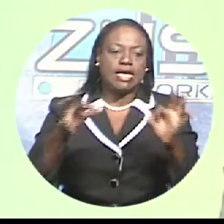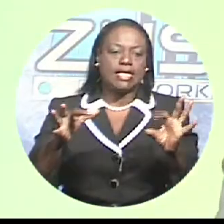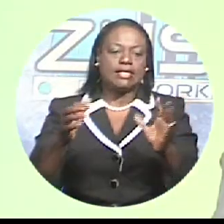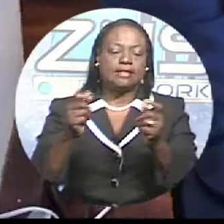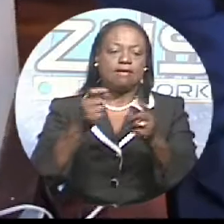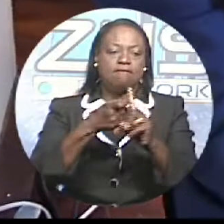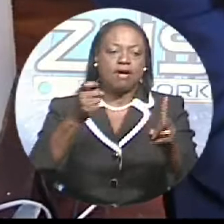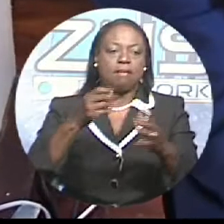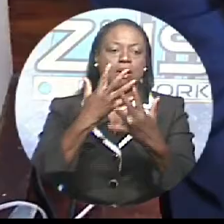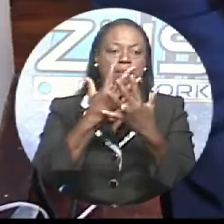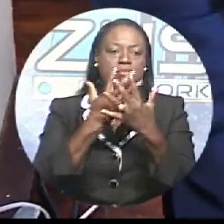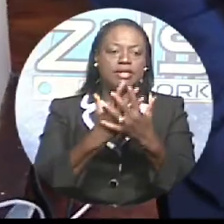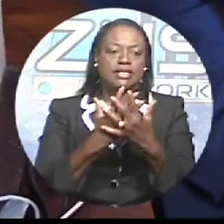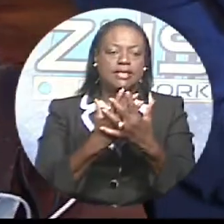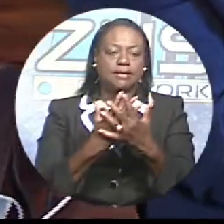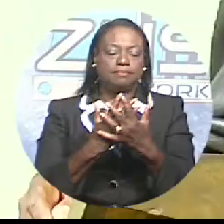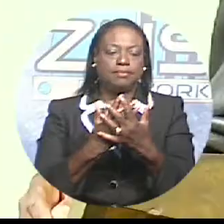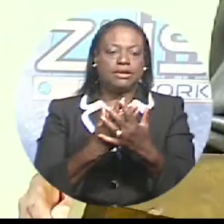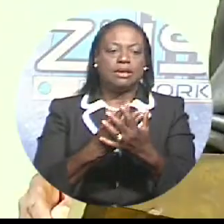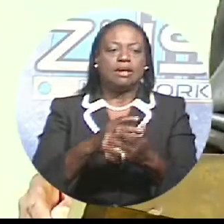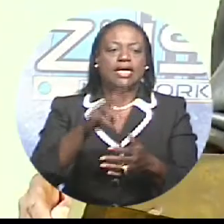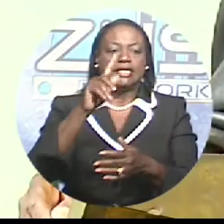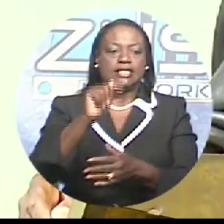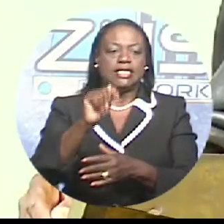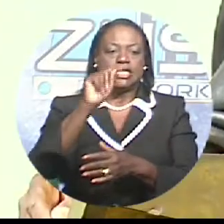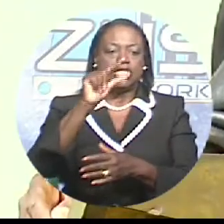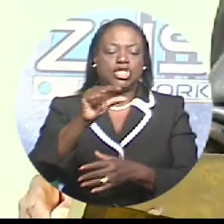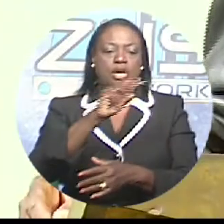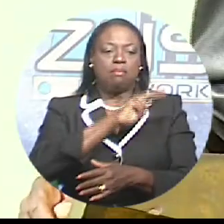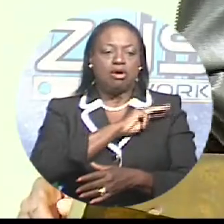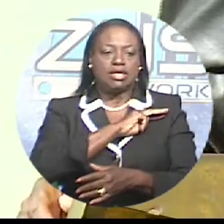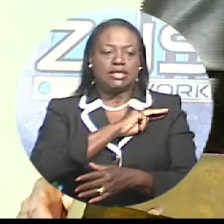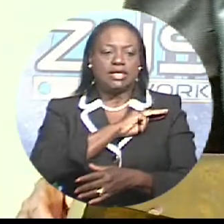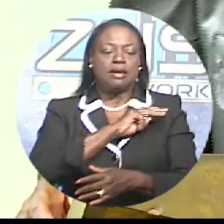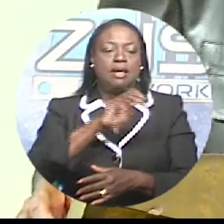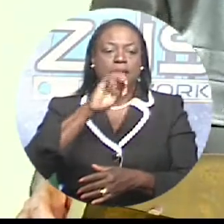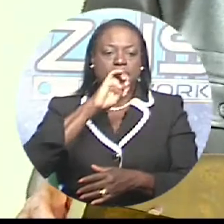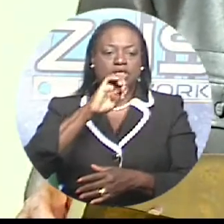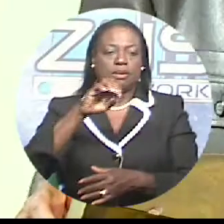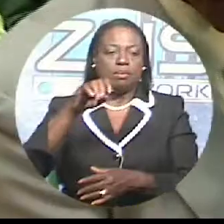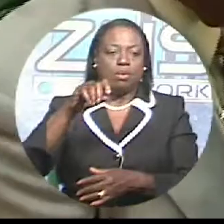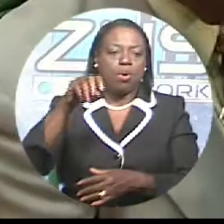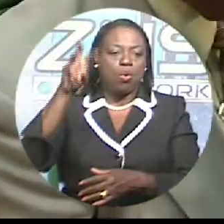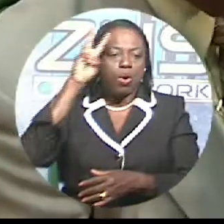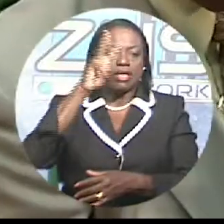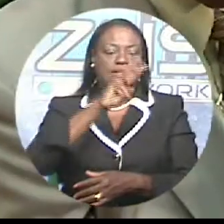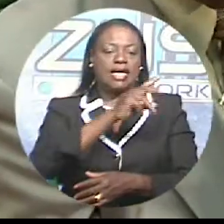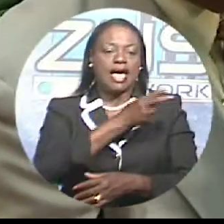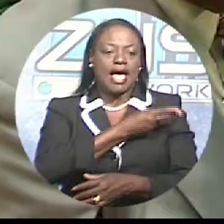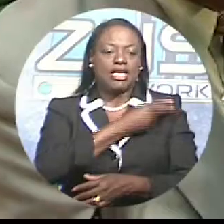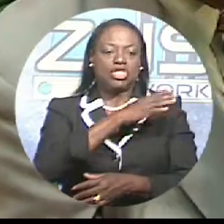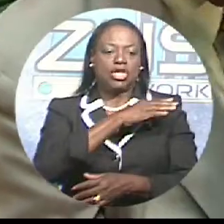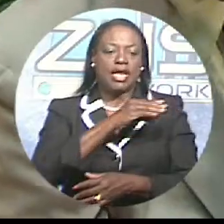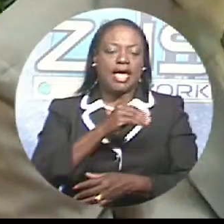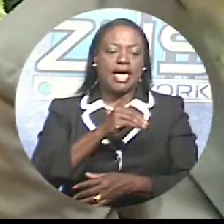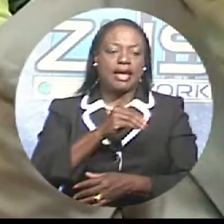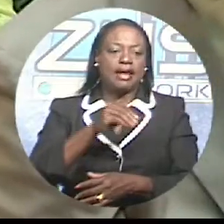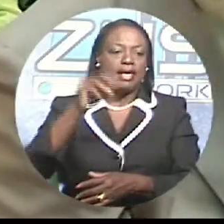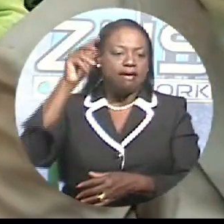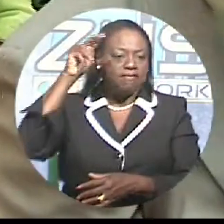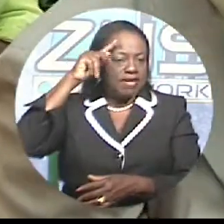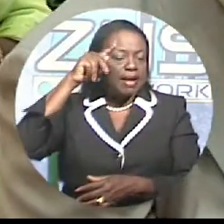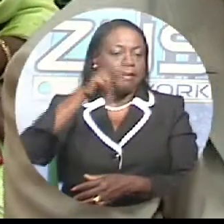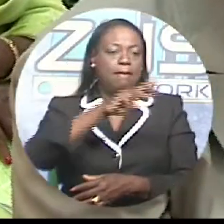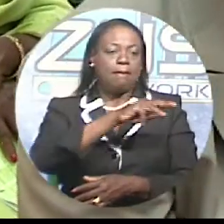T.G. Morrison, Bishop Walter Hanschel, and Reverend Dr. Philip McPhee, participated in the service. Speaking openly for the first time